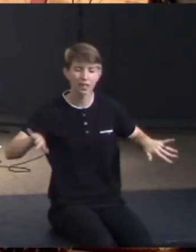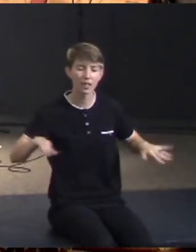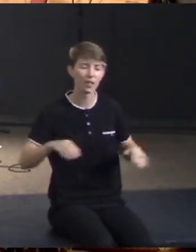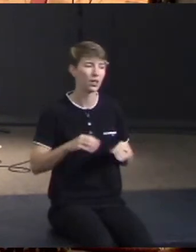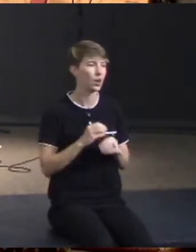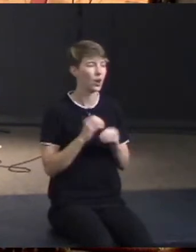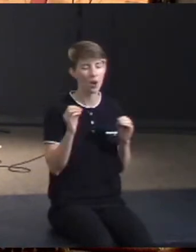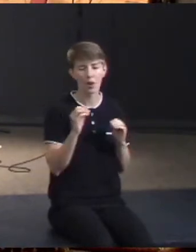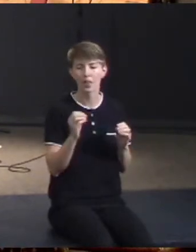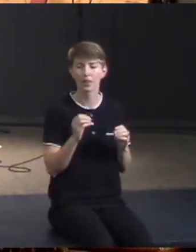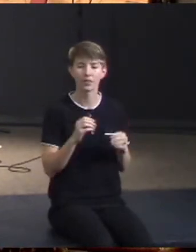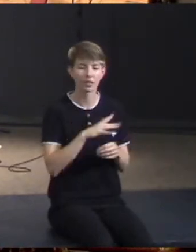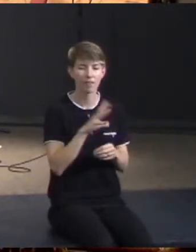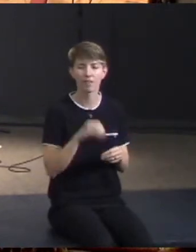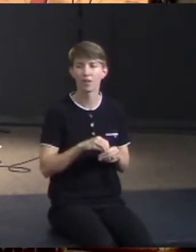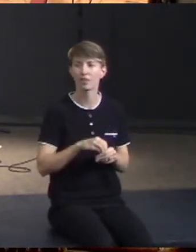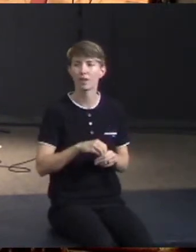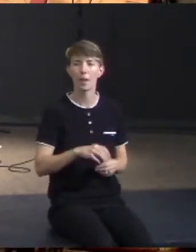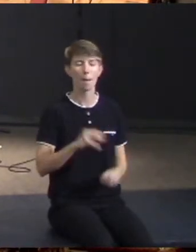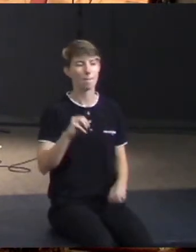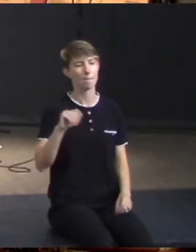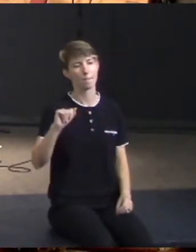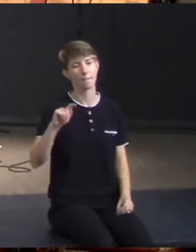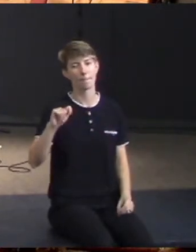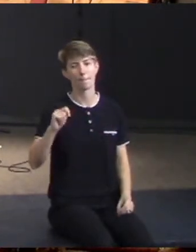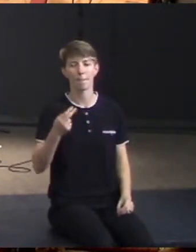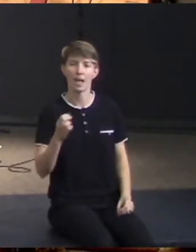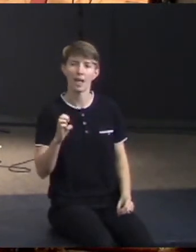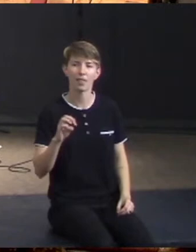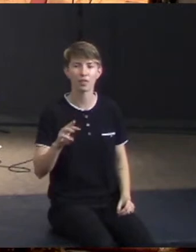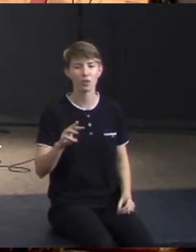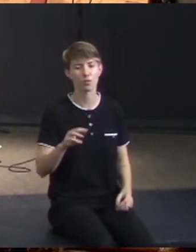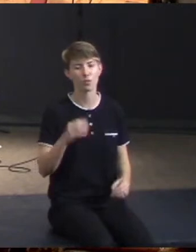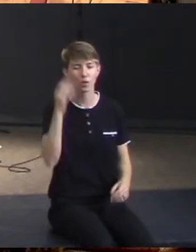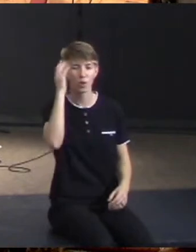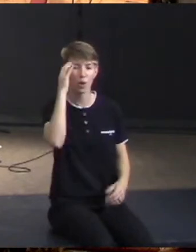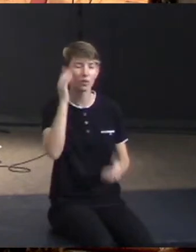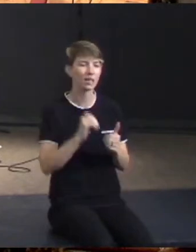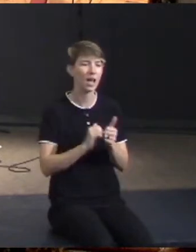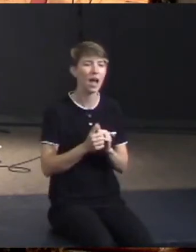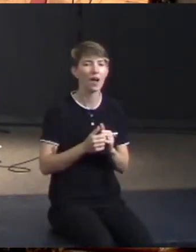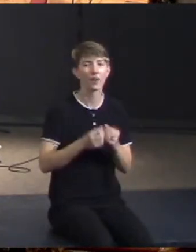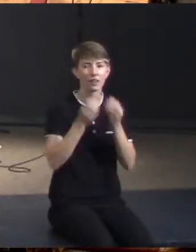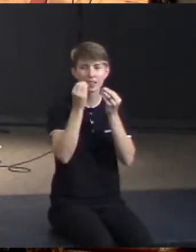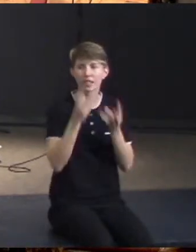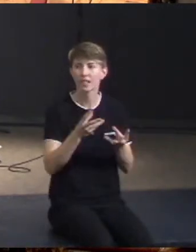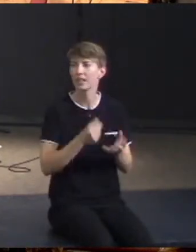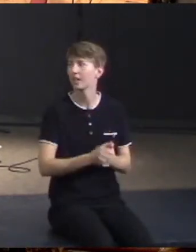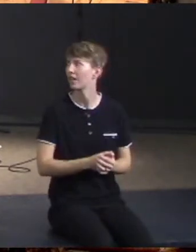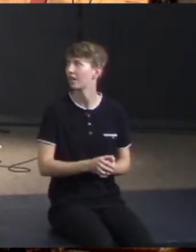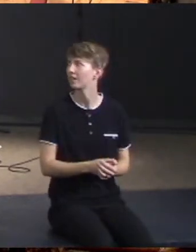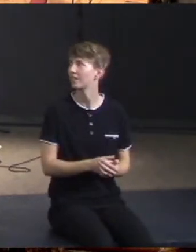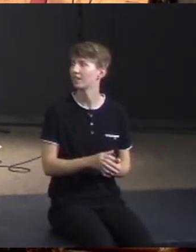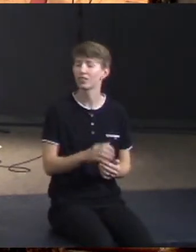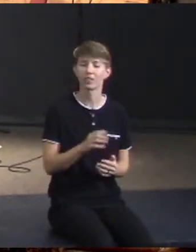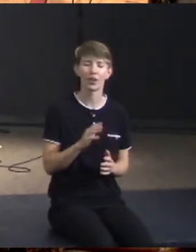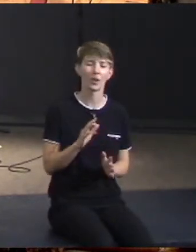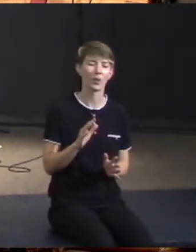Man, Matthew knows how to tell it. You know, Matthew sees Jesus coming and goes,